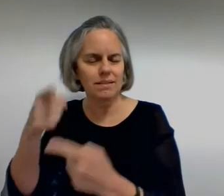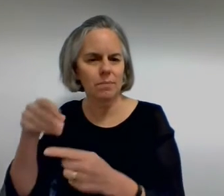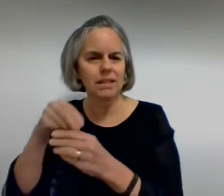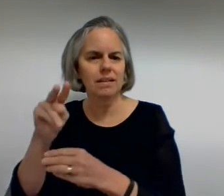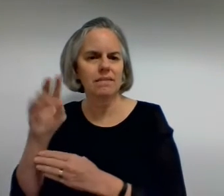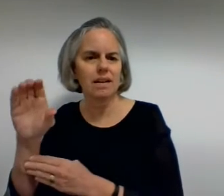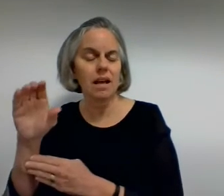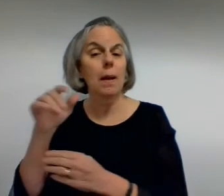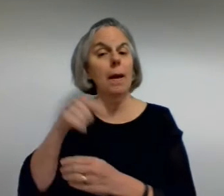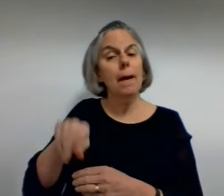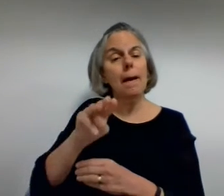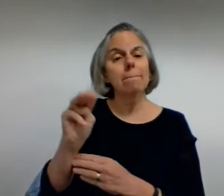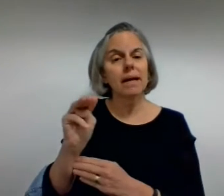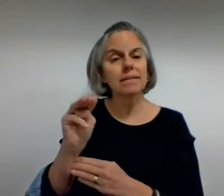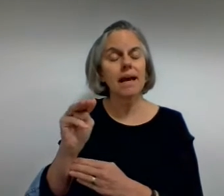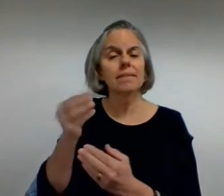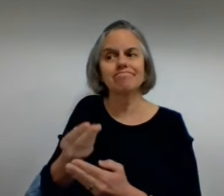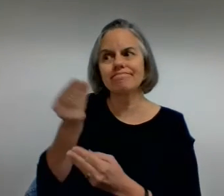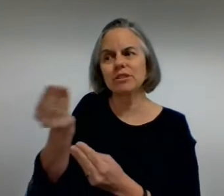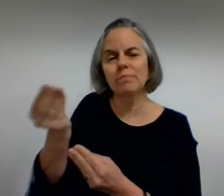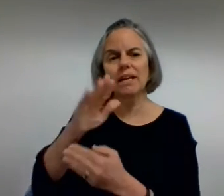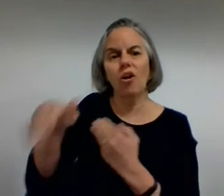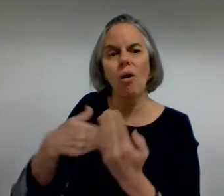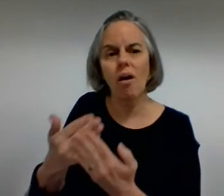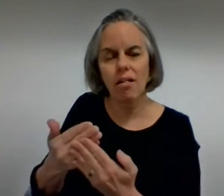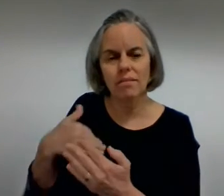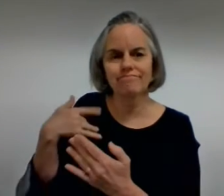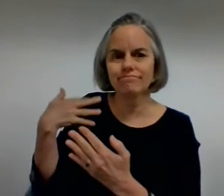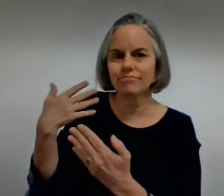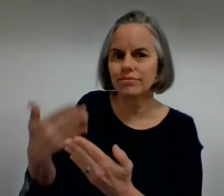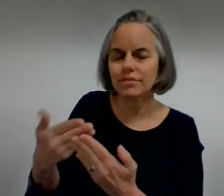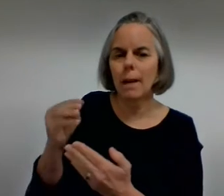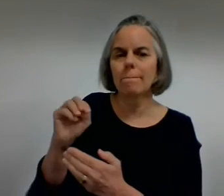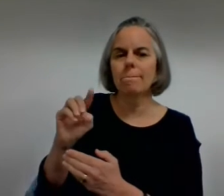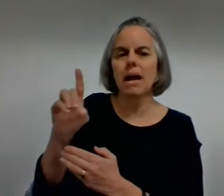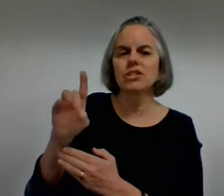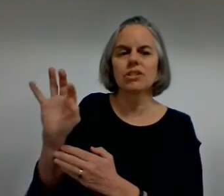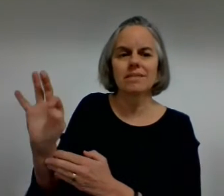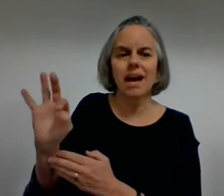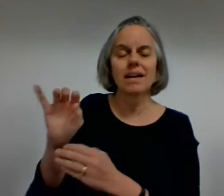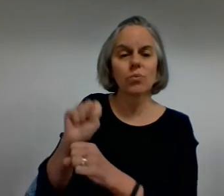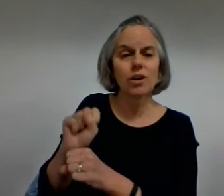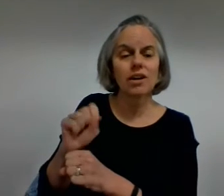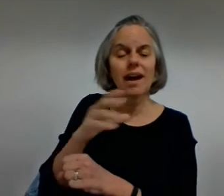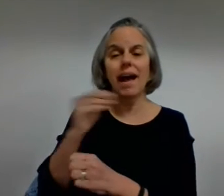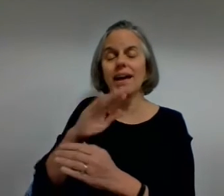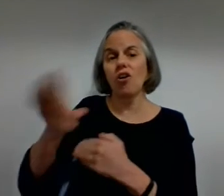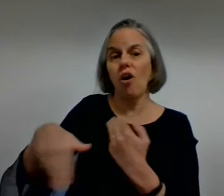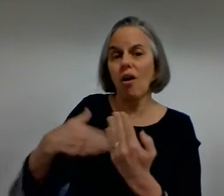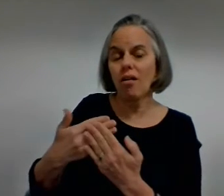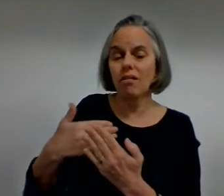on Monday, submit all your Module 9 work. And remember that this is the final date for all your work